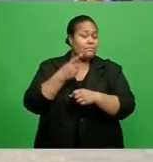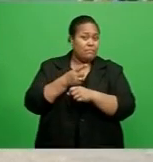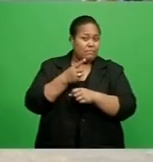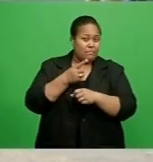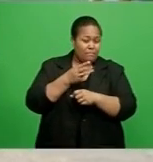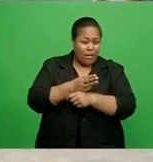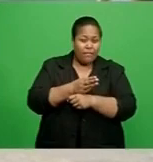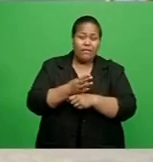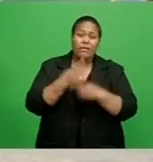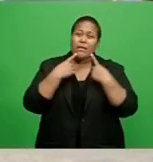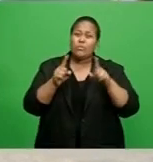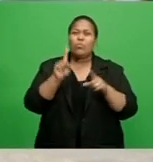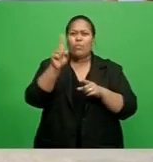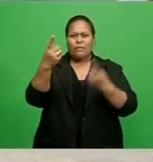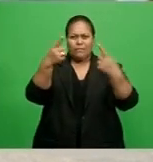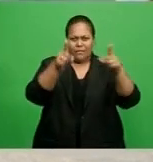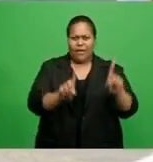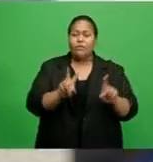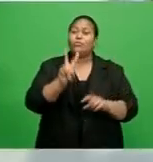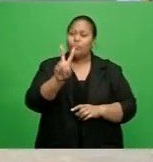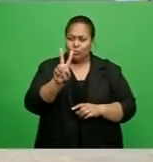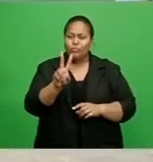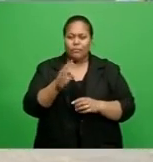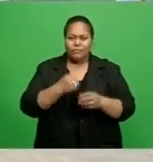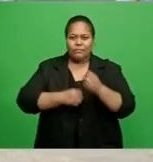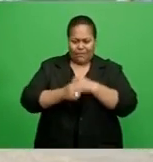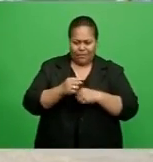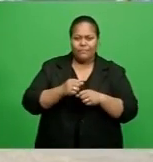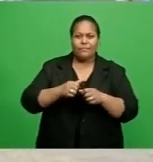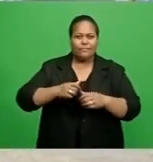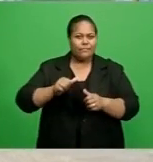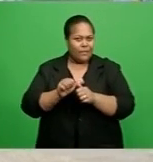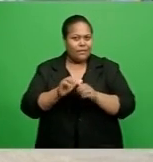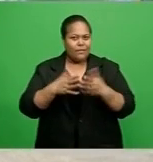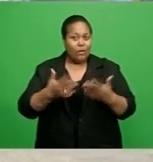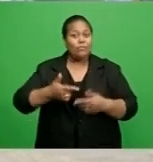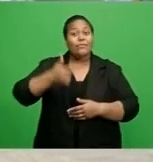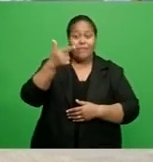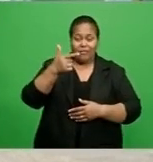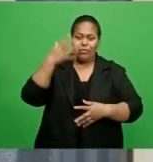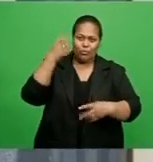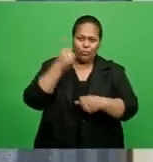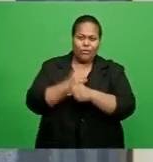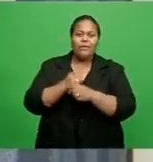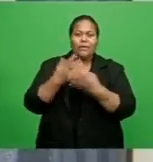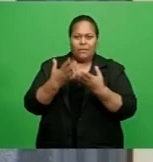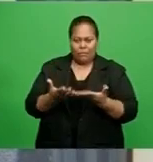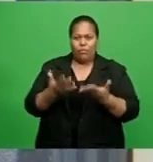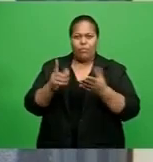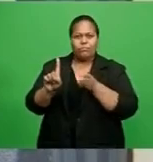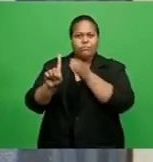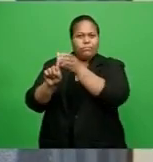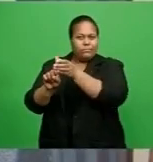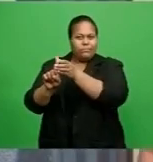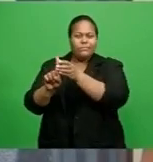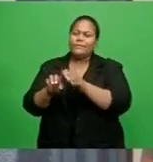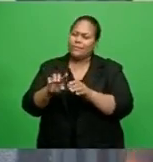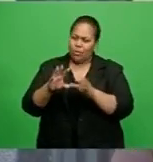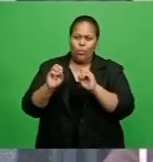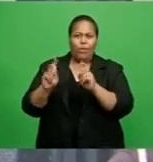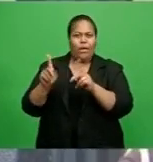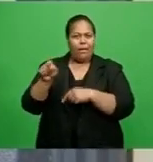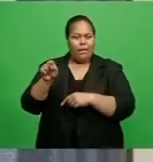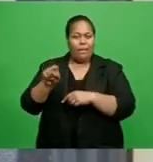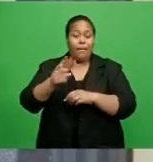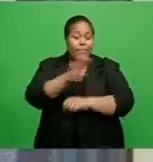have since recovered, leaving 7 active border quarantine cases. They are all in stable condition. The Prime Minister also highlighting